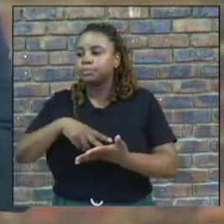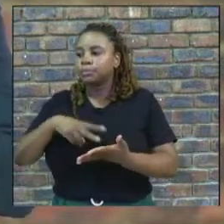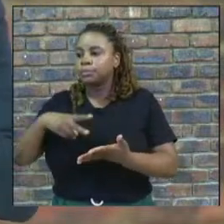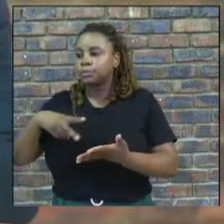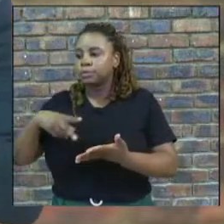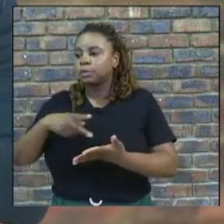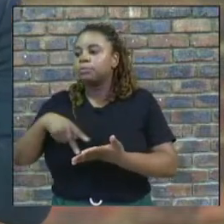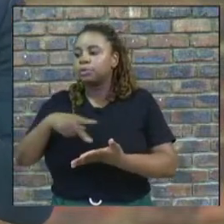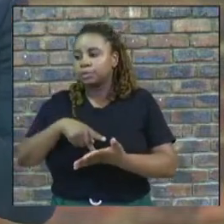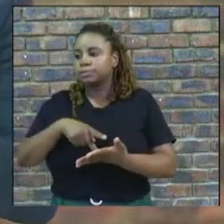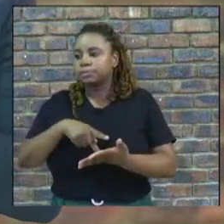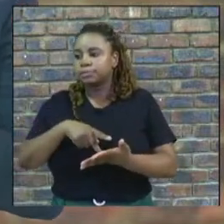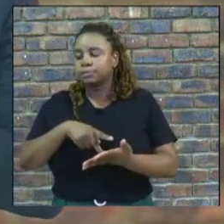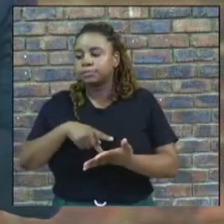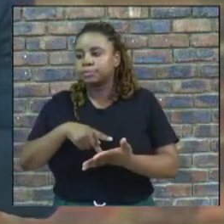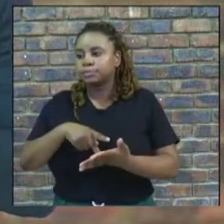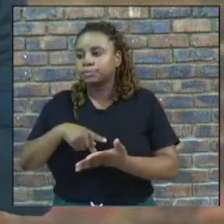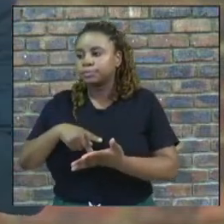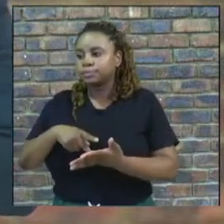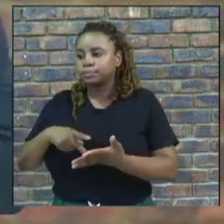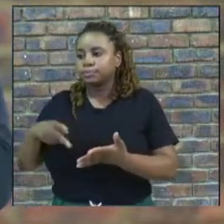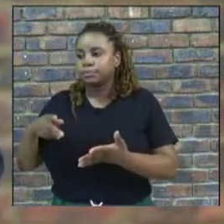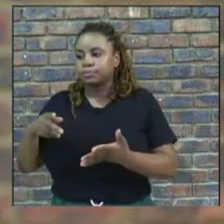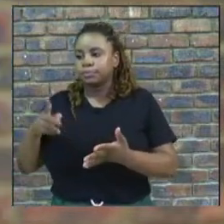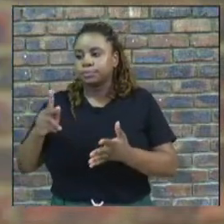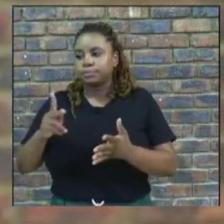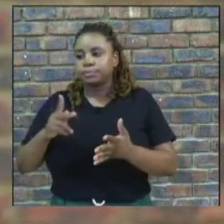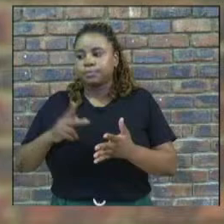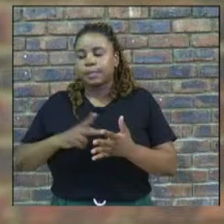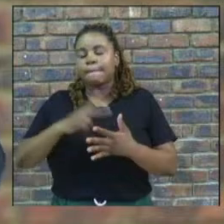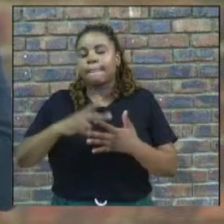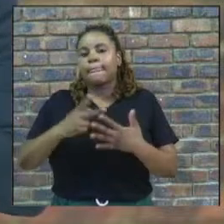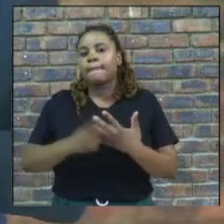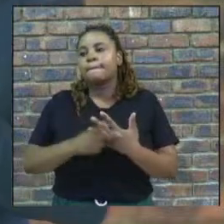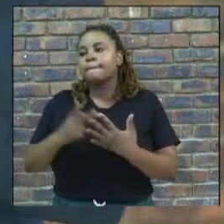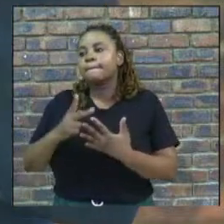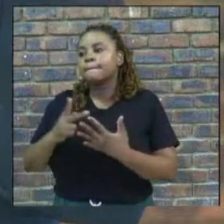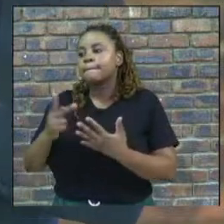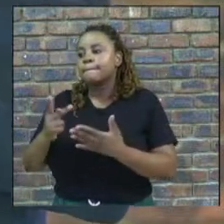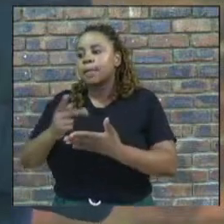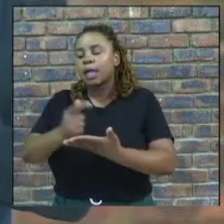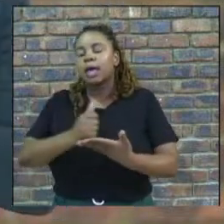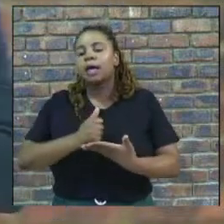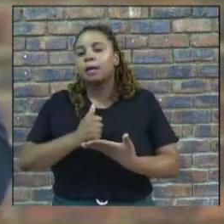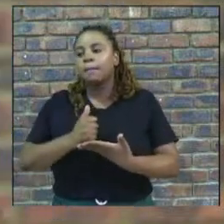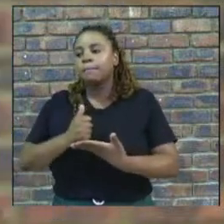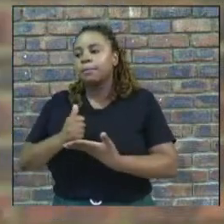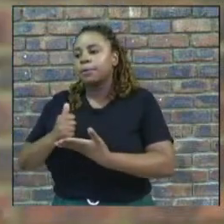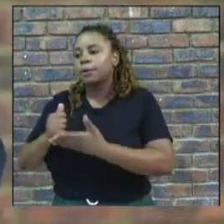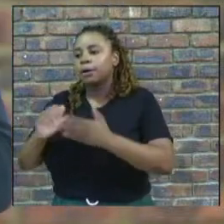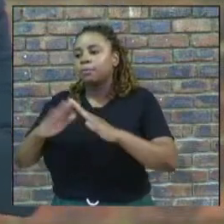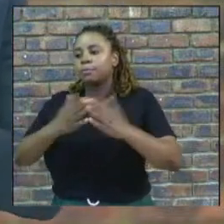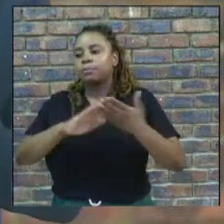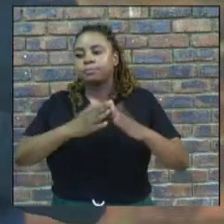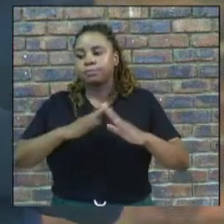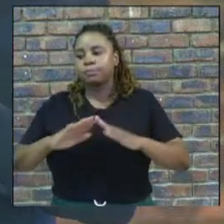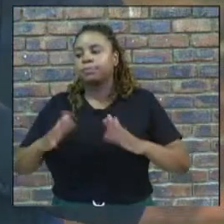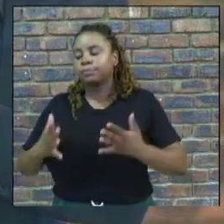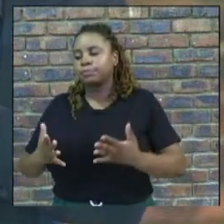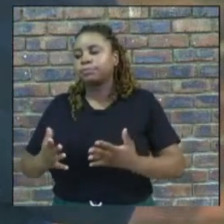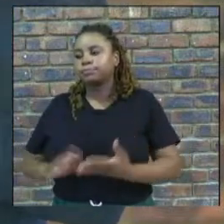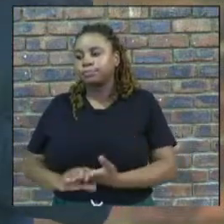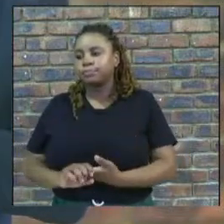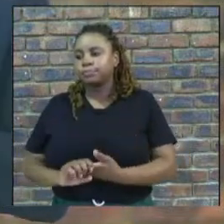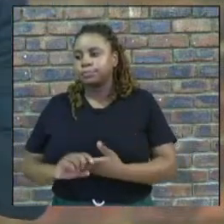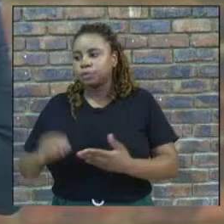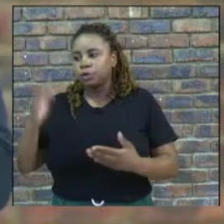well, re kgona ho ba le di-program that will help our SMMEs. As you know, any country around the